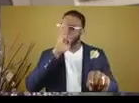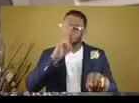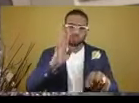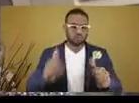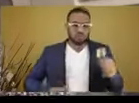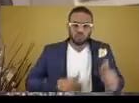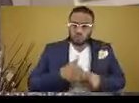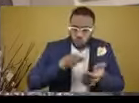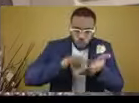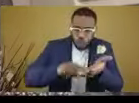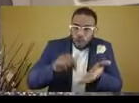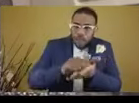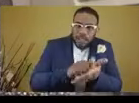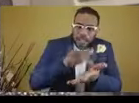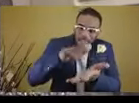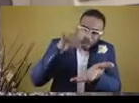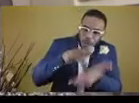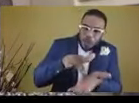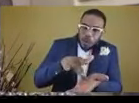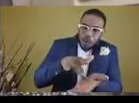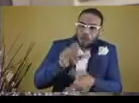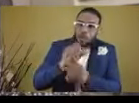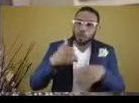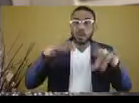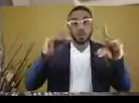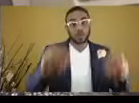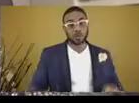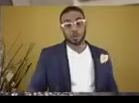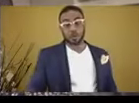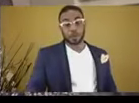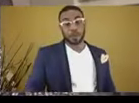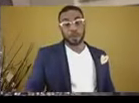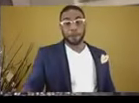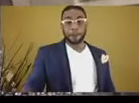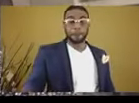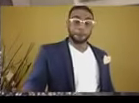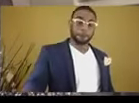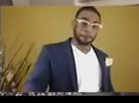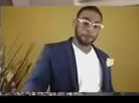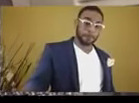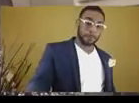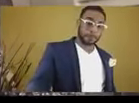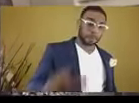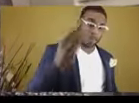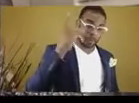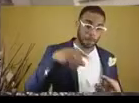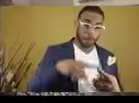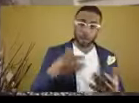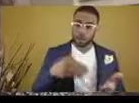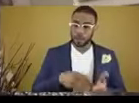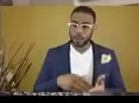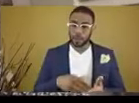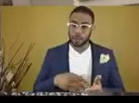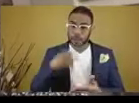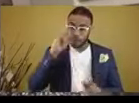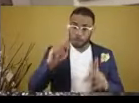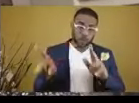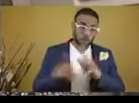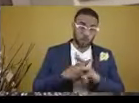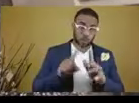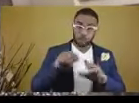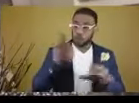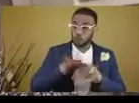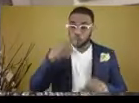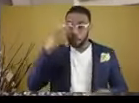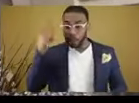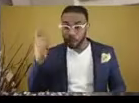research agenda at the core of the work that we do. And so thinking about, again, Black folks showed up to vote because